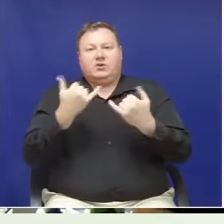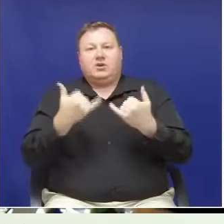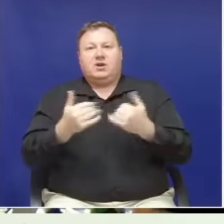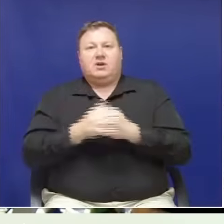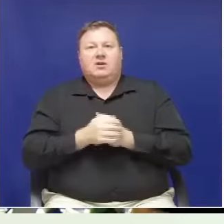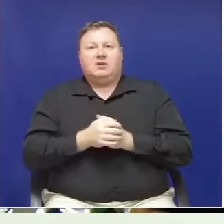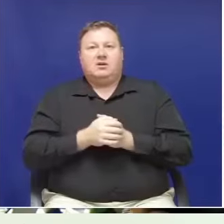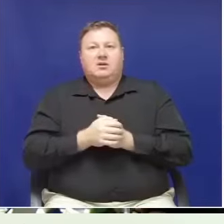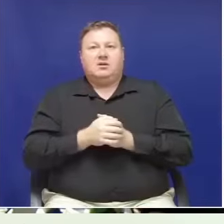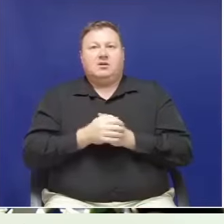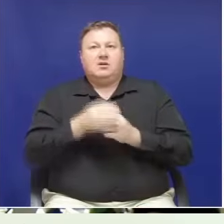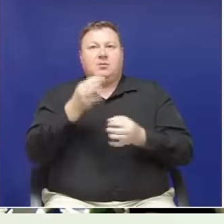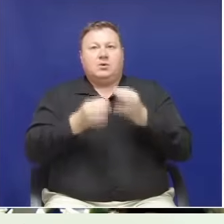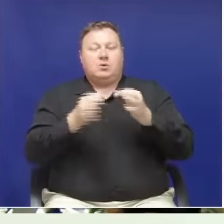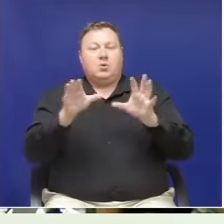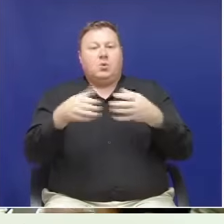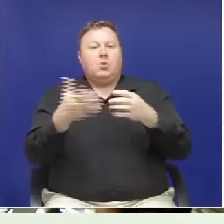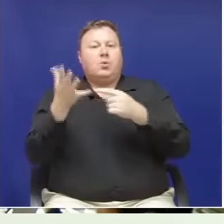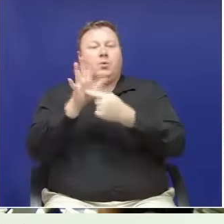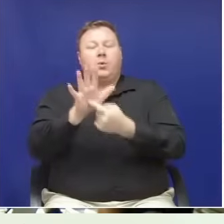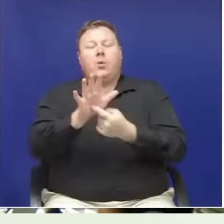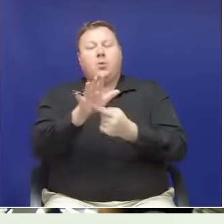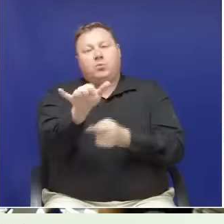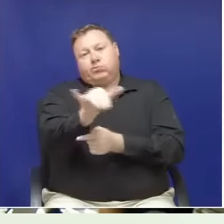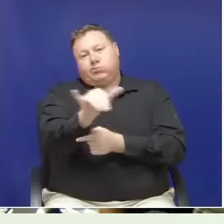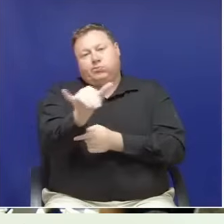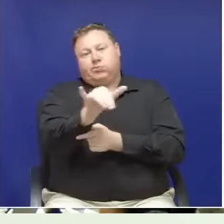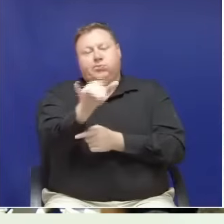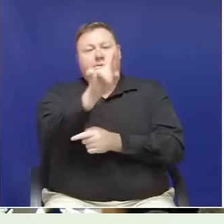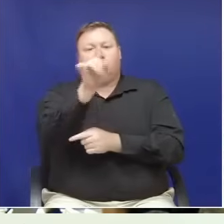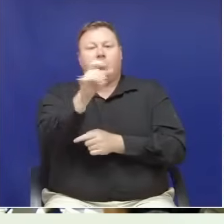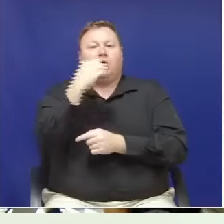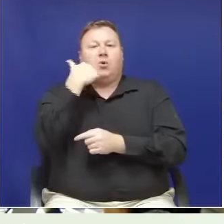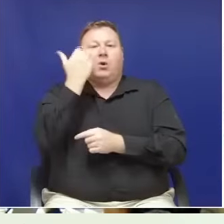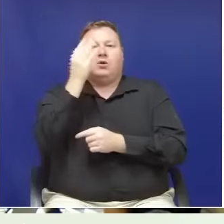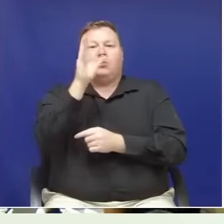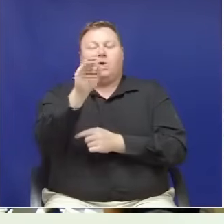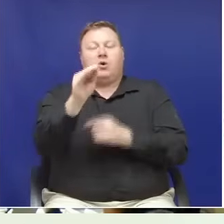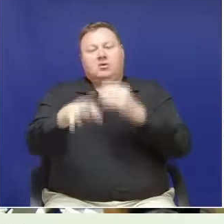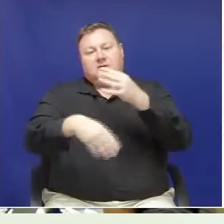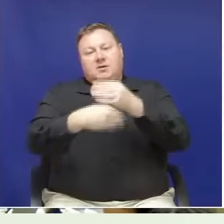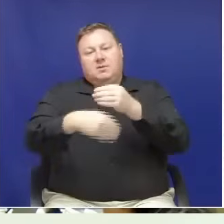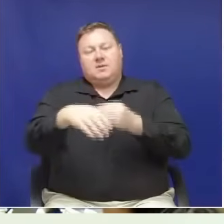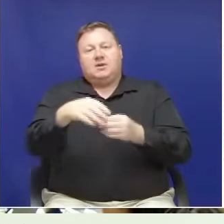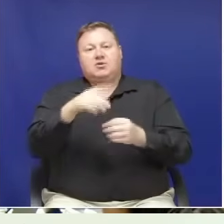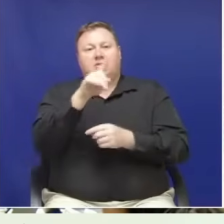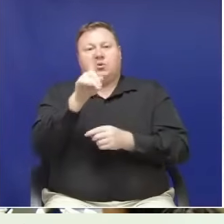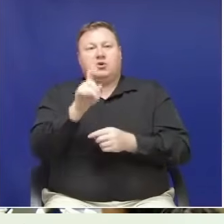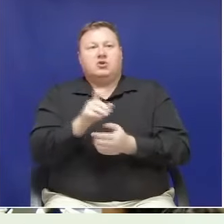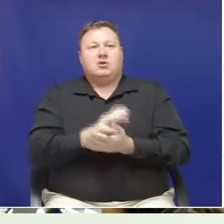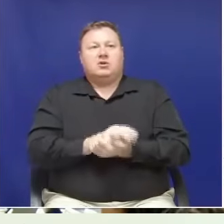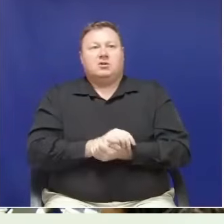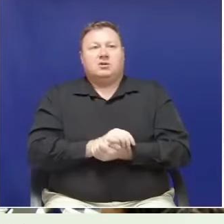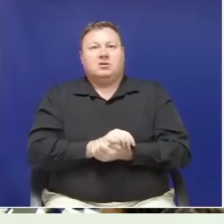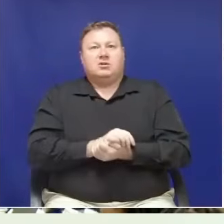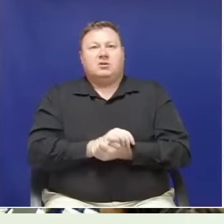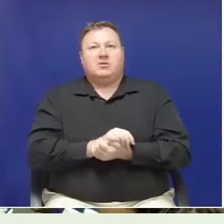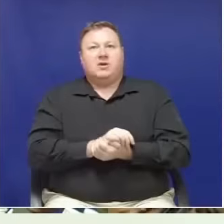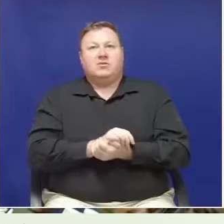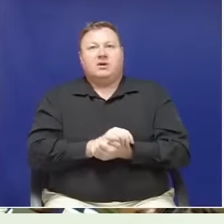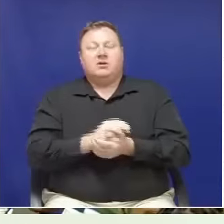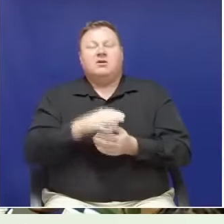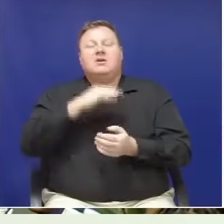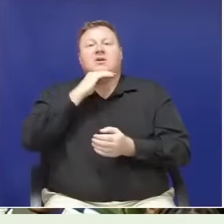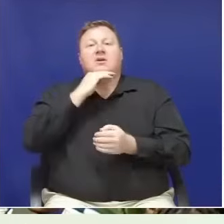parties have given an indication on which questions their members wish to propose a supplementary question. Adequate notice was given